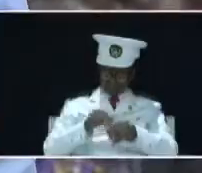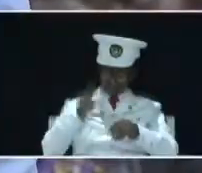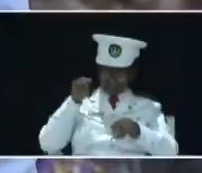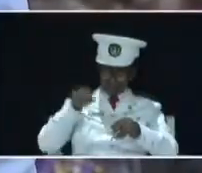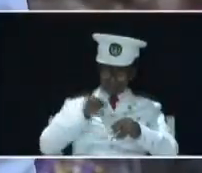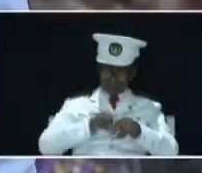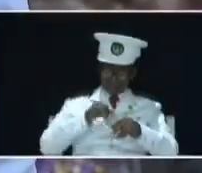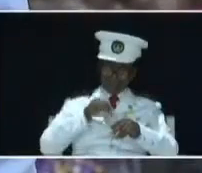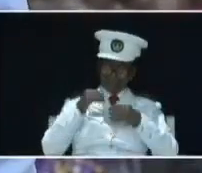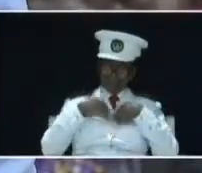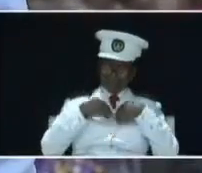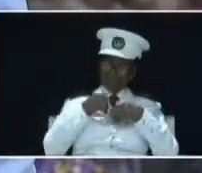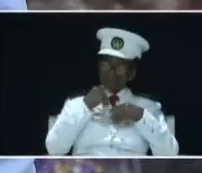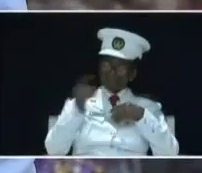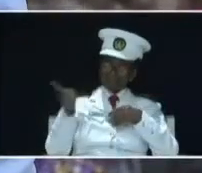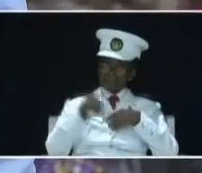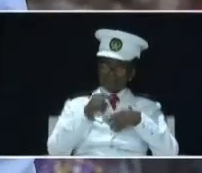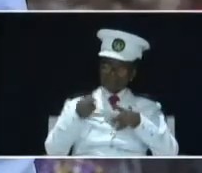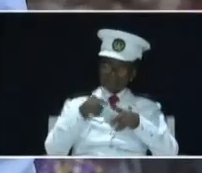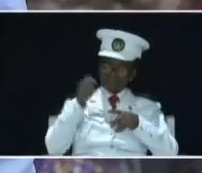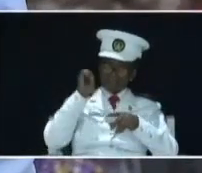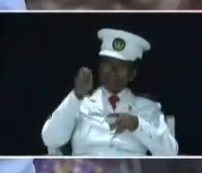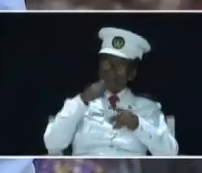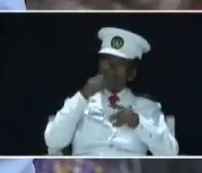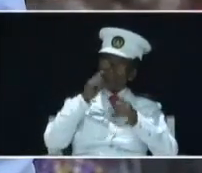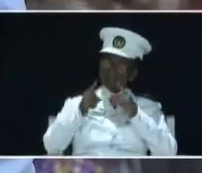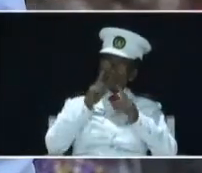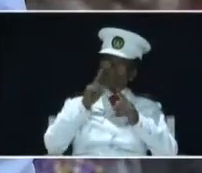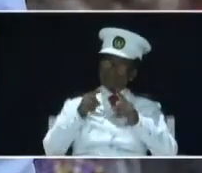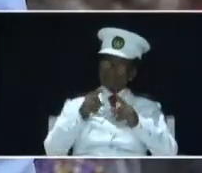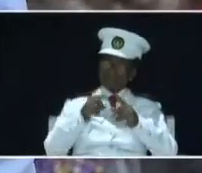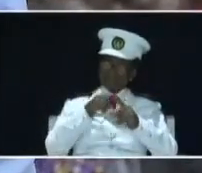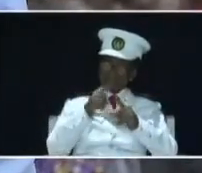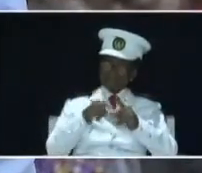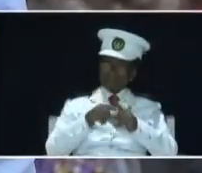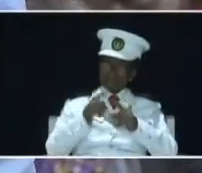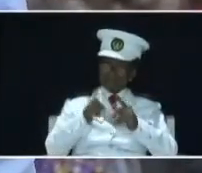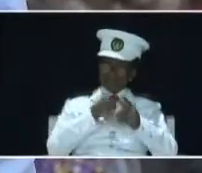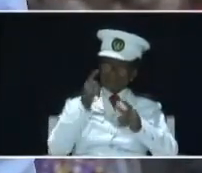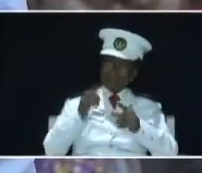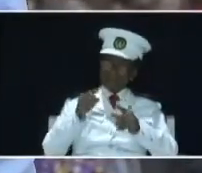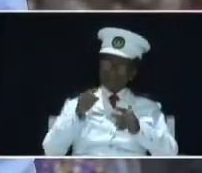Like I've told you, when he's talking about first fruit,